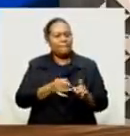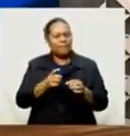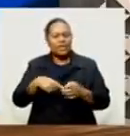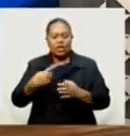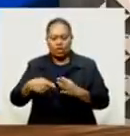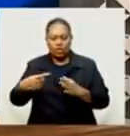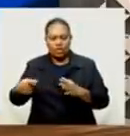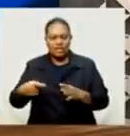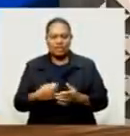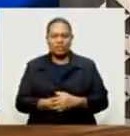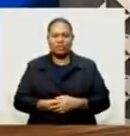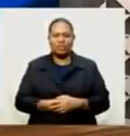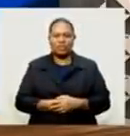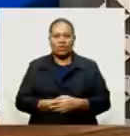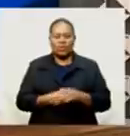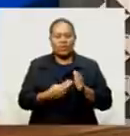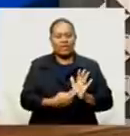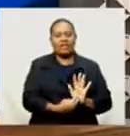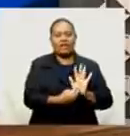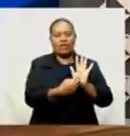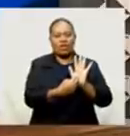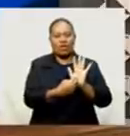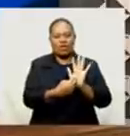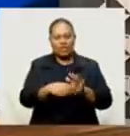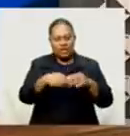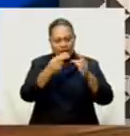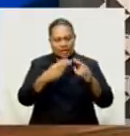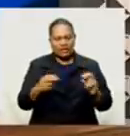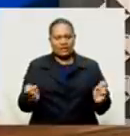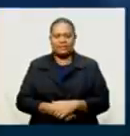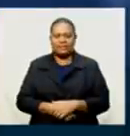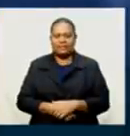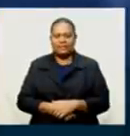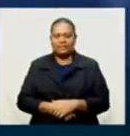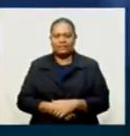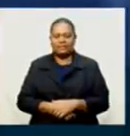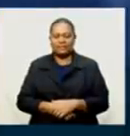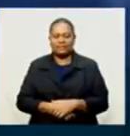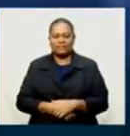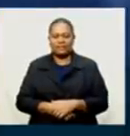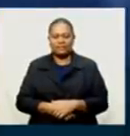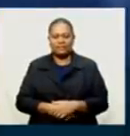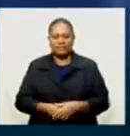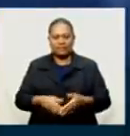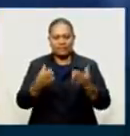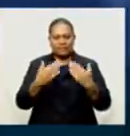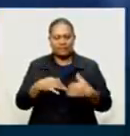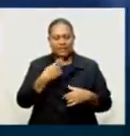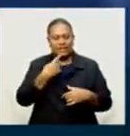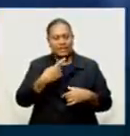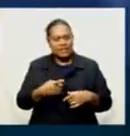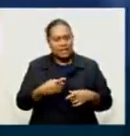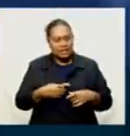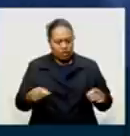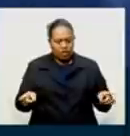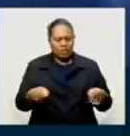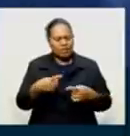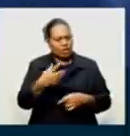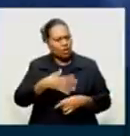continues his journey with the North Sydney Bears in the New South Wales Cup. So there's plenty of competition for positions, and the boys know